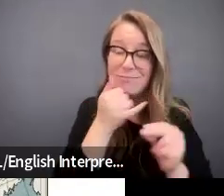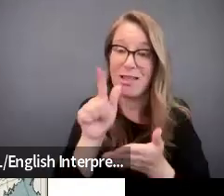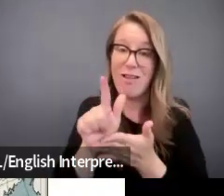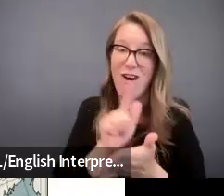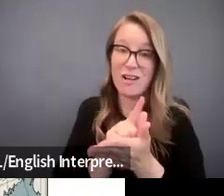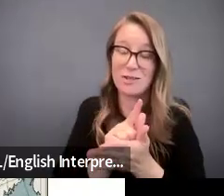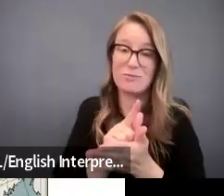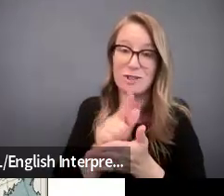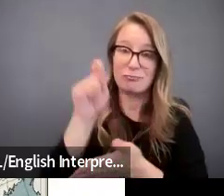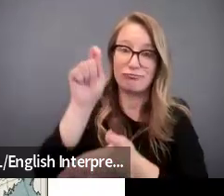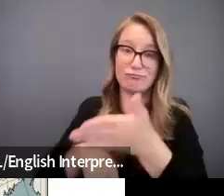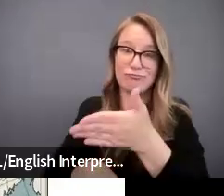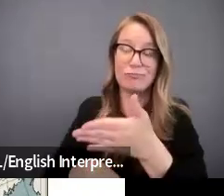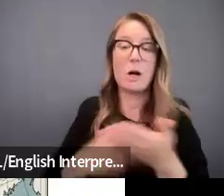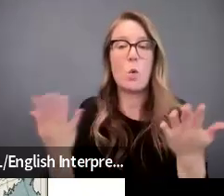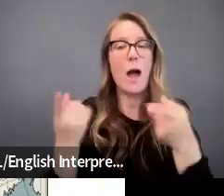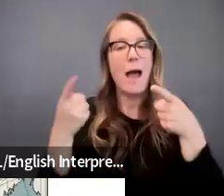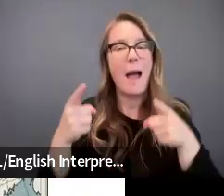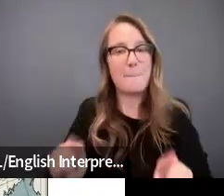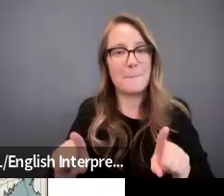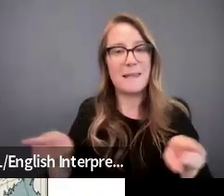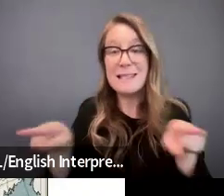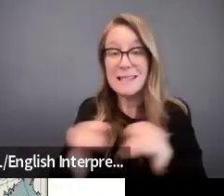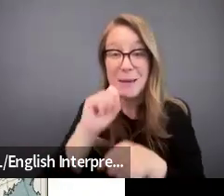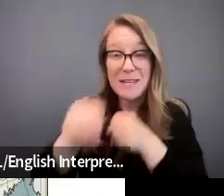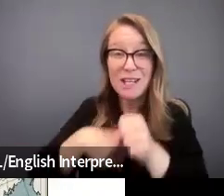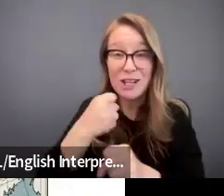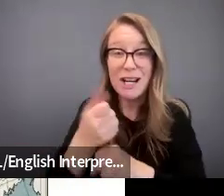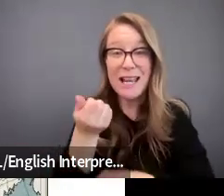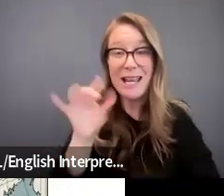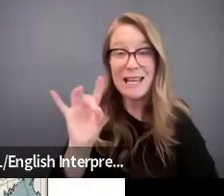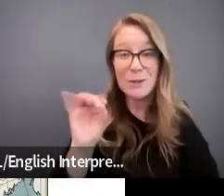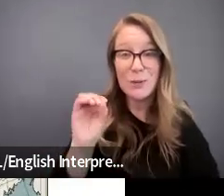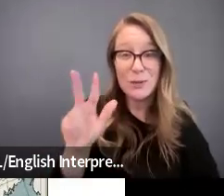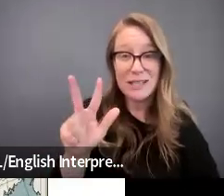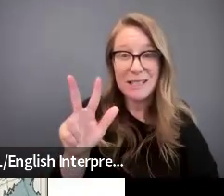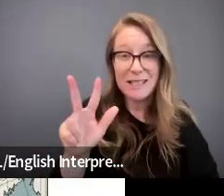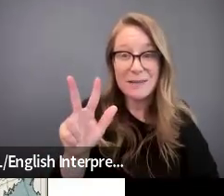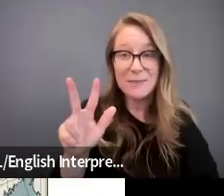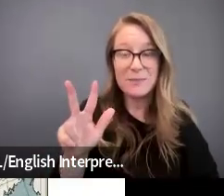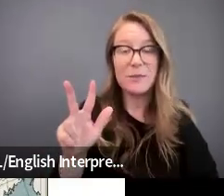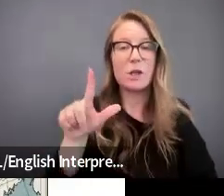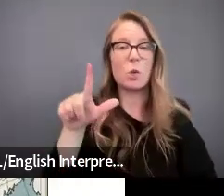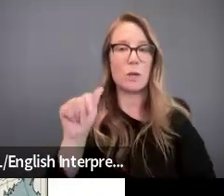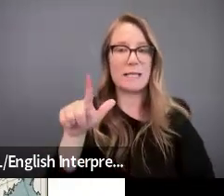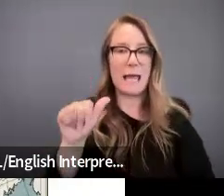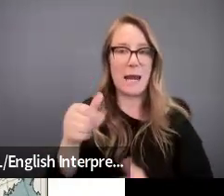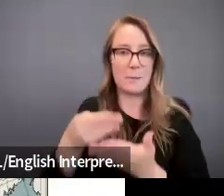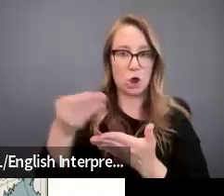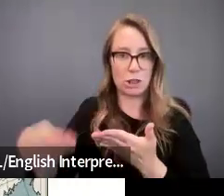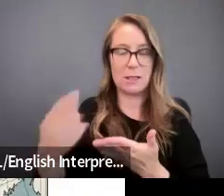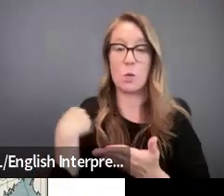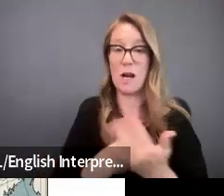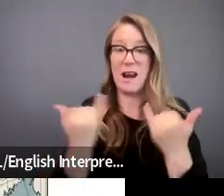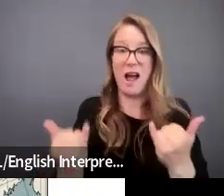were created, because what happens in the very same year in 1803? The Louisiana Purchase. We are